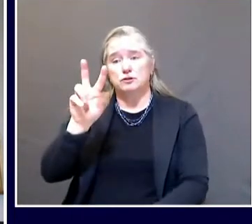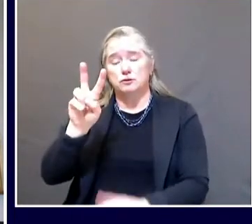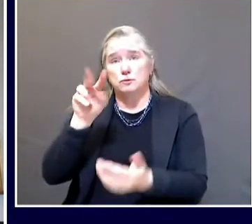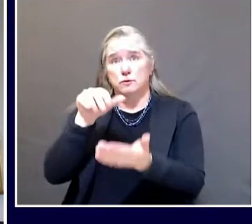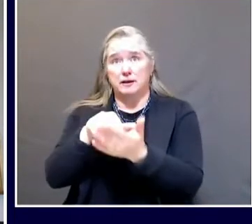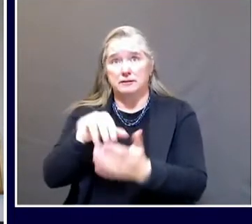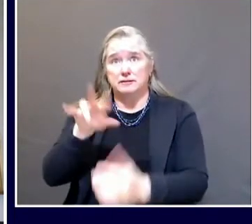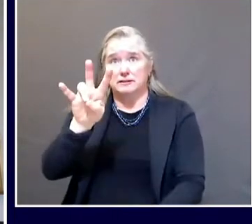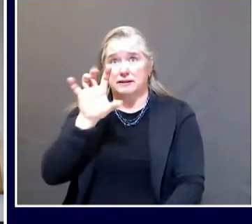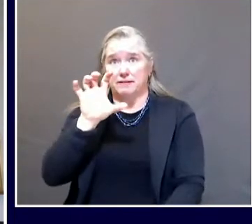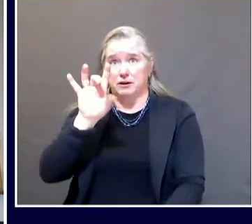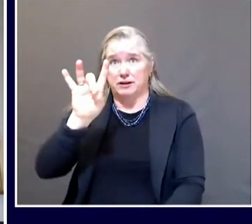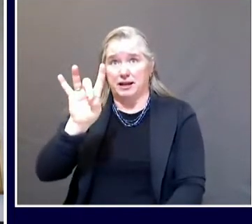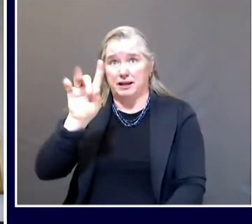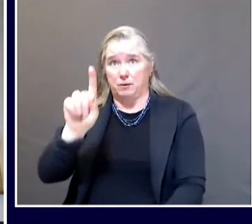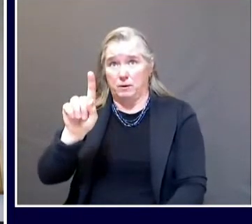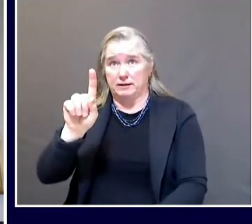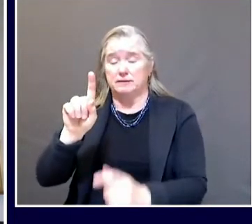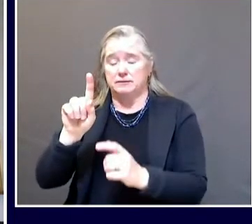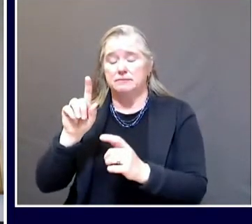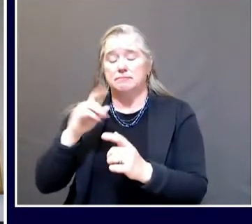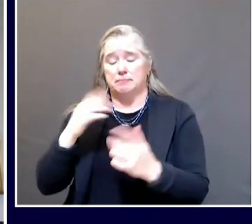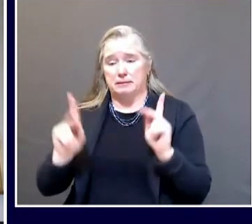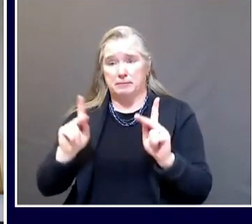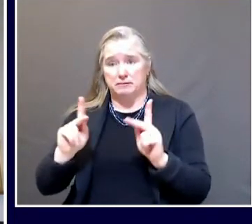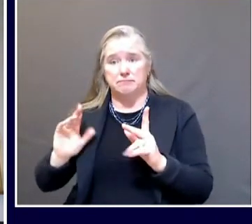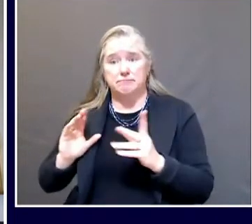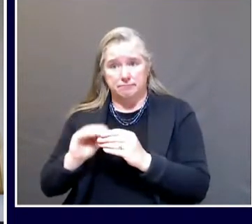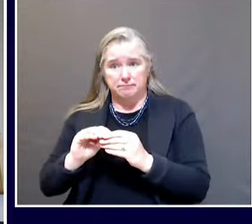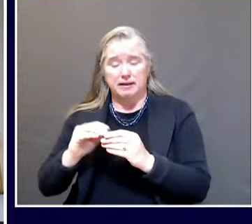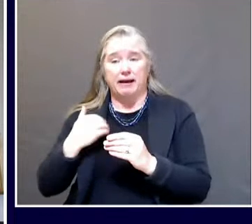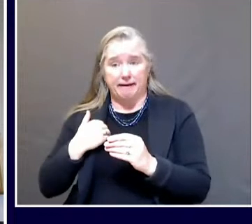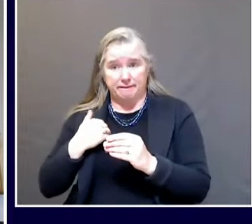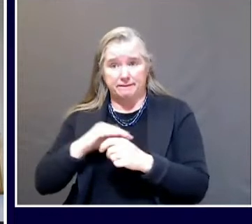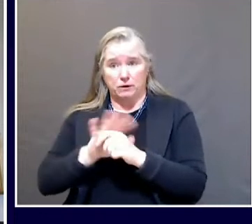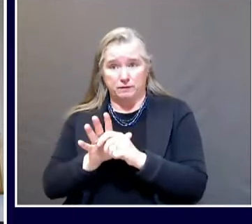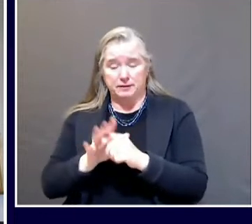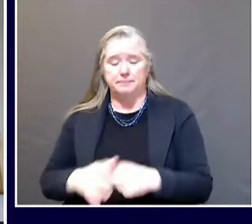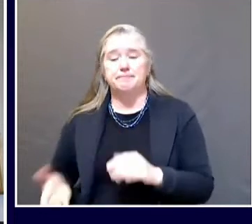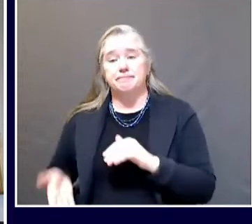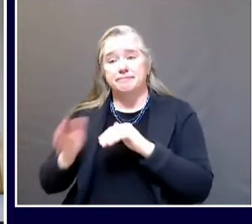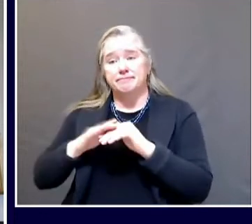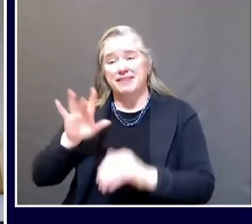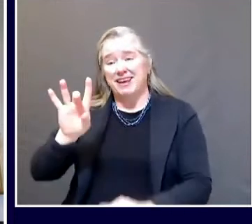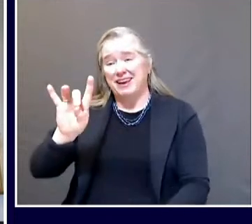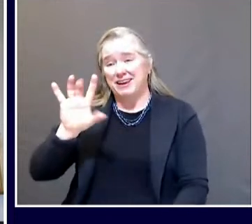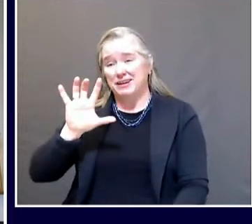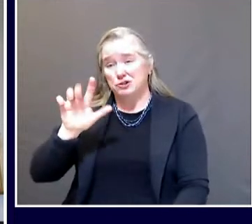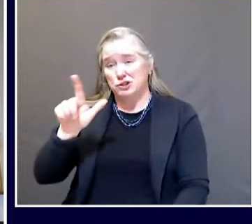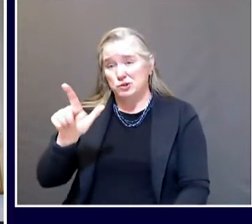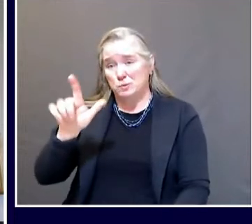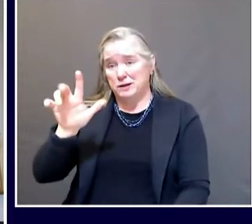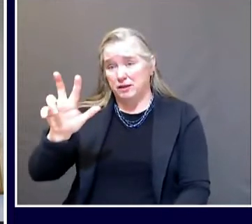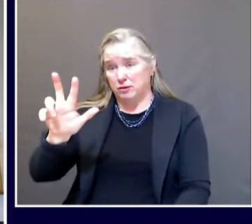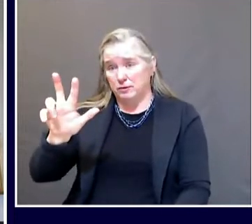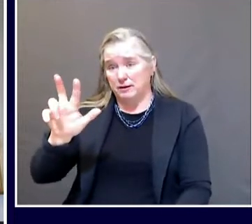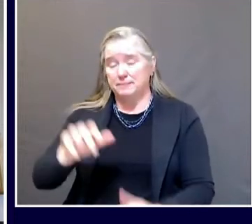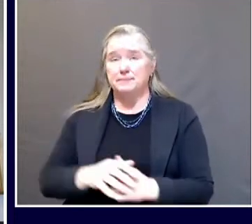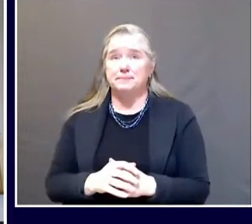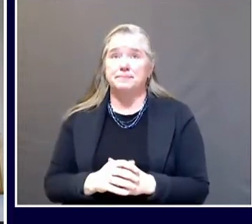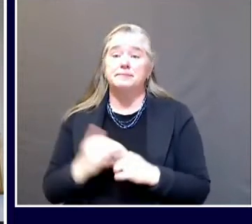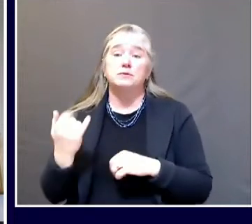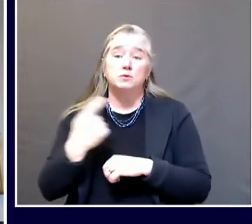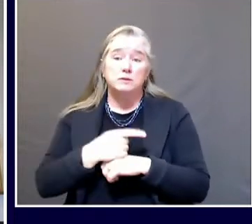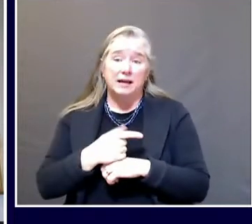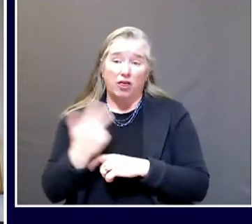32,781 cases of COVID-19, representing an increase of 823 cases, and marking the 3rd day in a